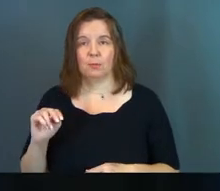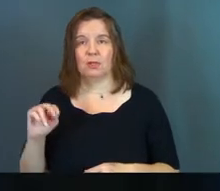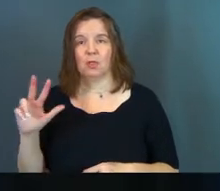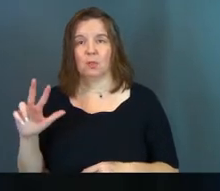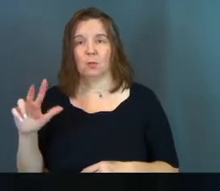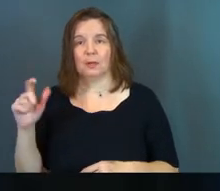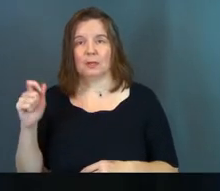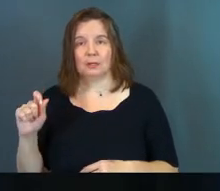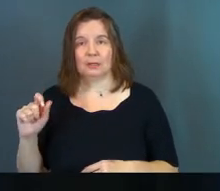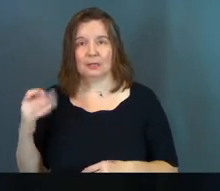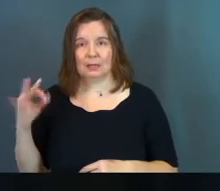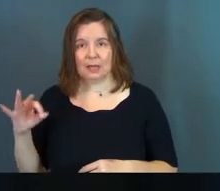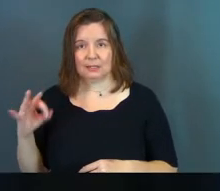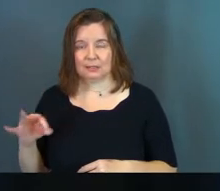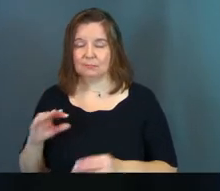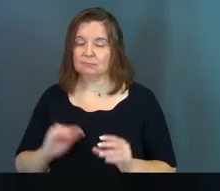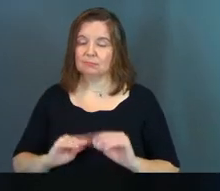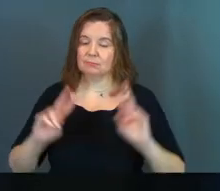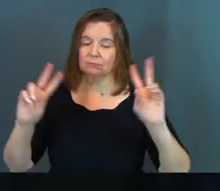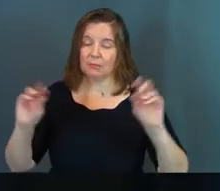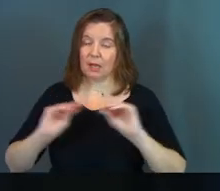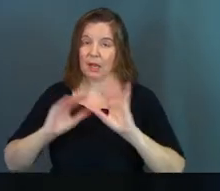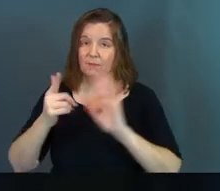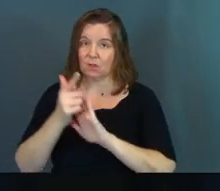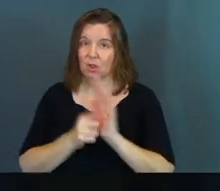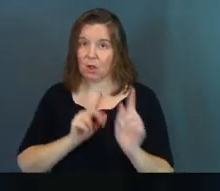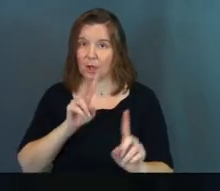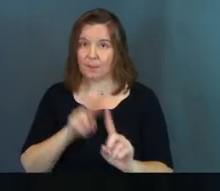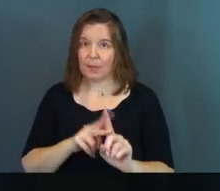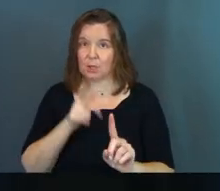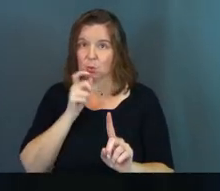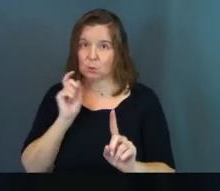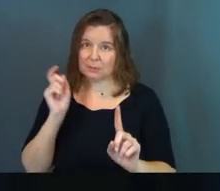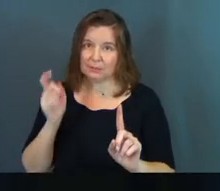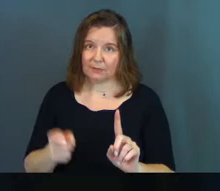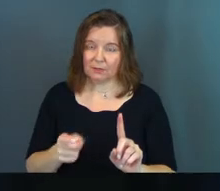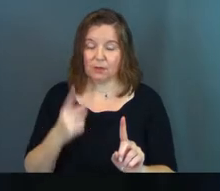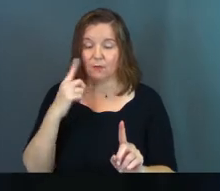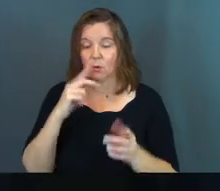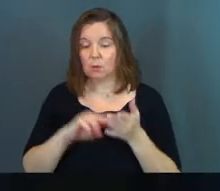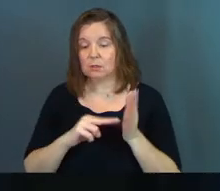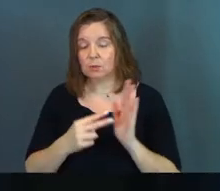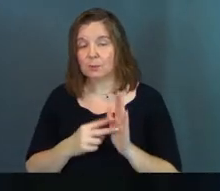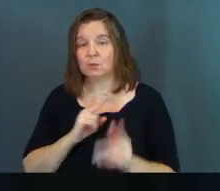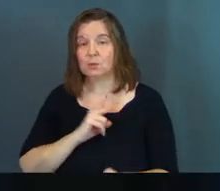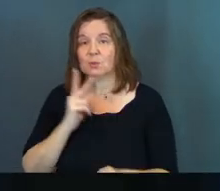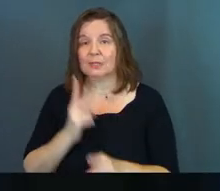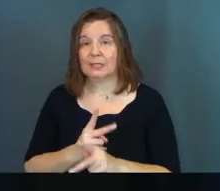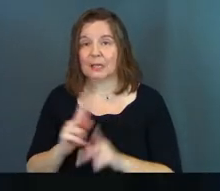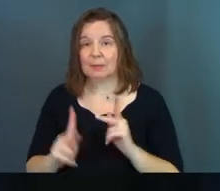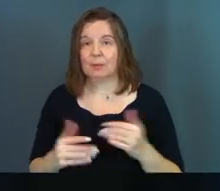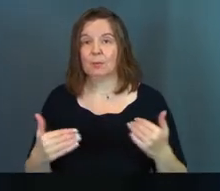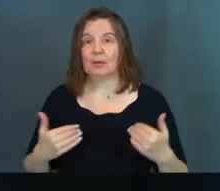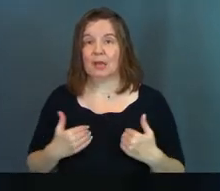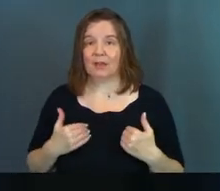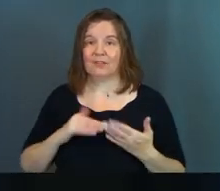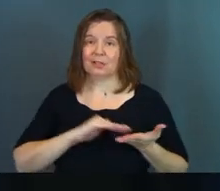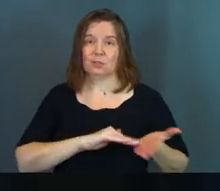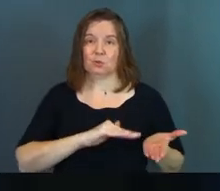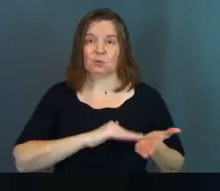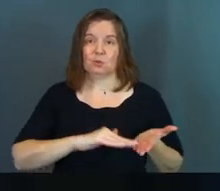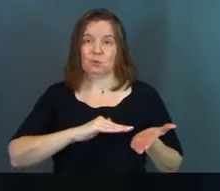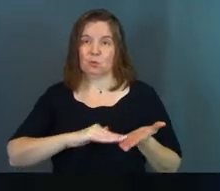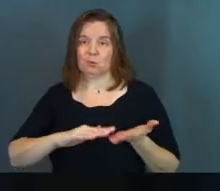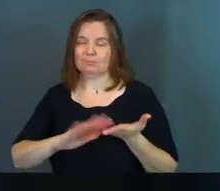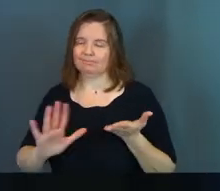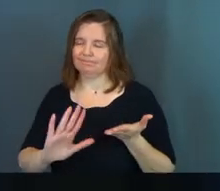says, obviously the law, this is Paul talking, obviously the law applies to those to whom it was given. For its purpose is to keep people from having excuses